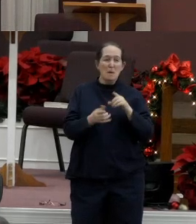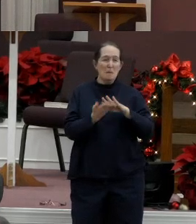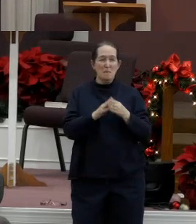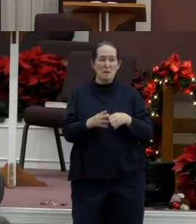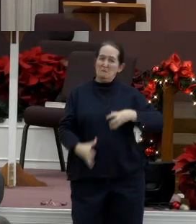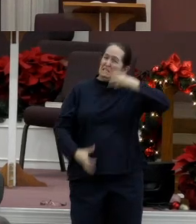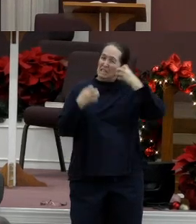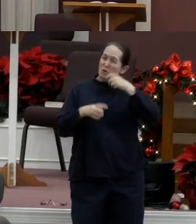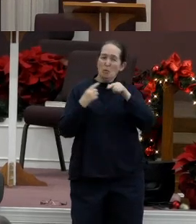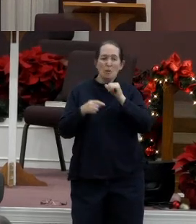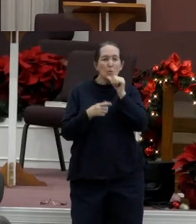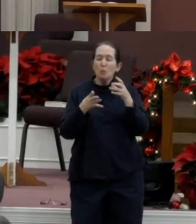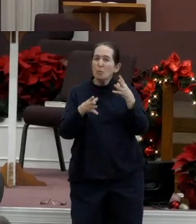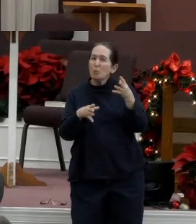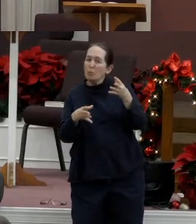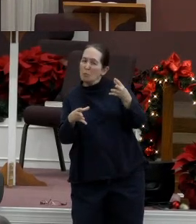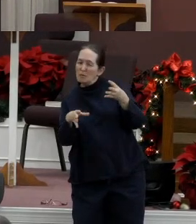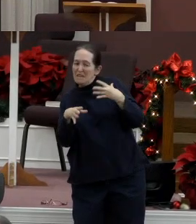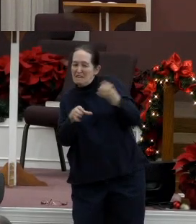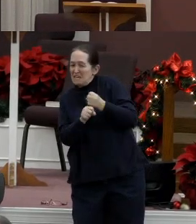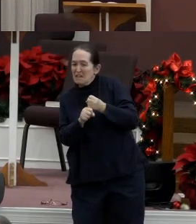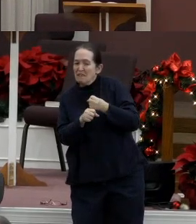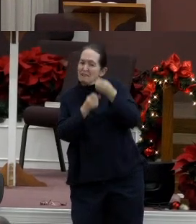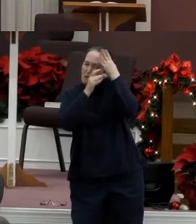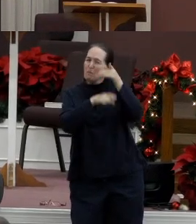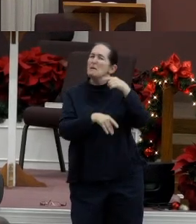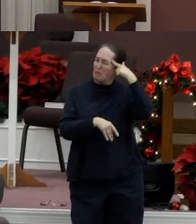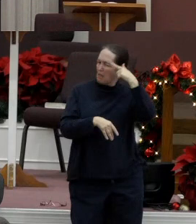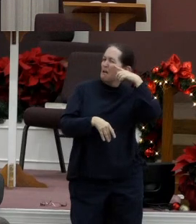wasn't given the information that he thought he deserved.